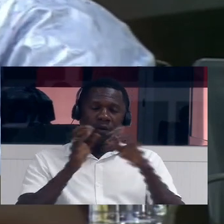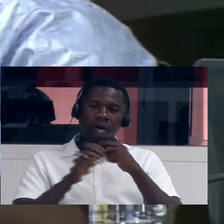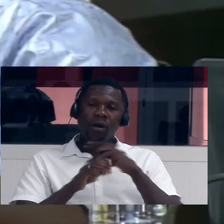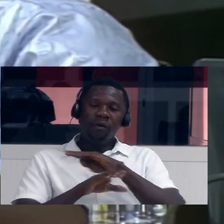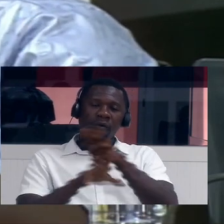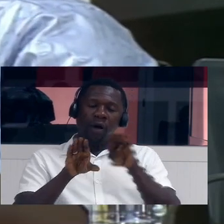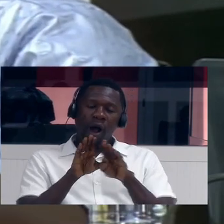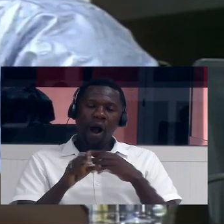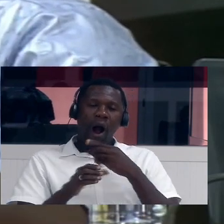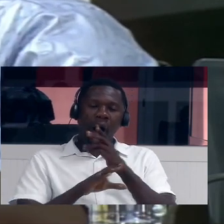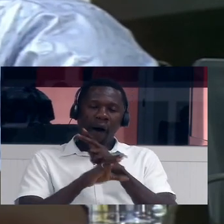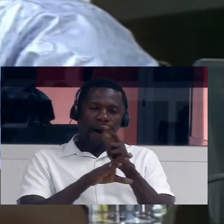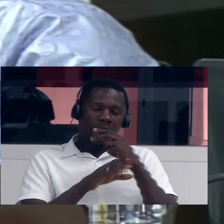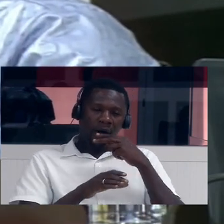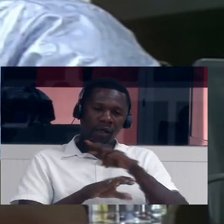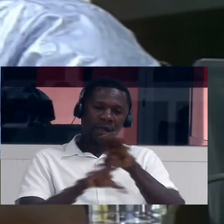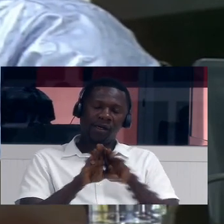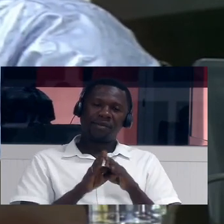on the ground. I would have thought so.